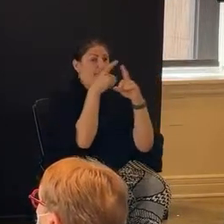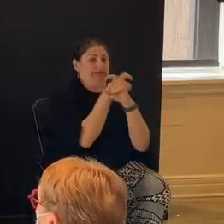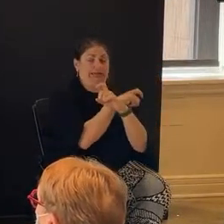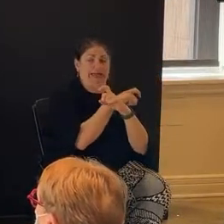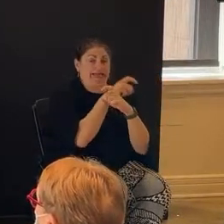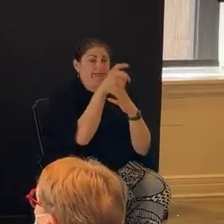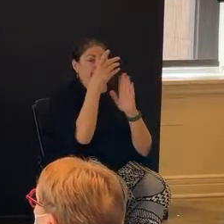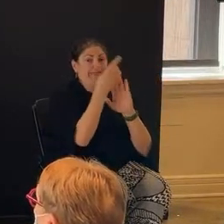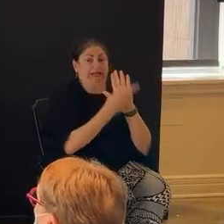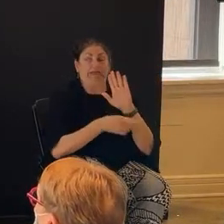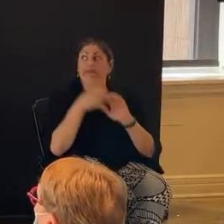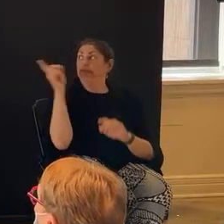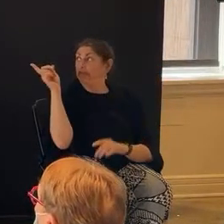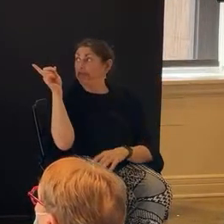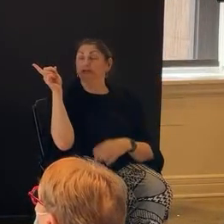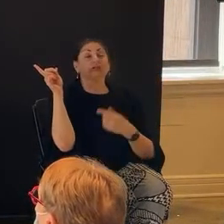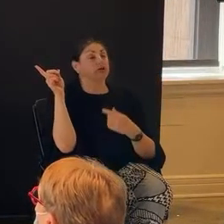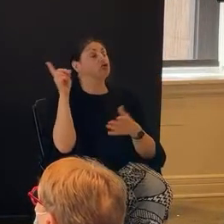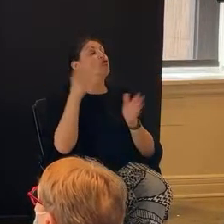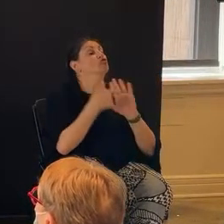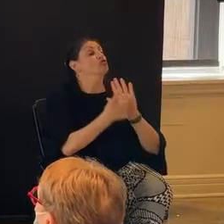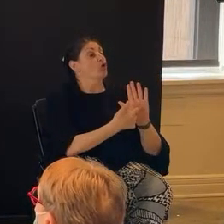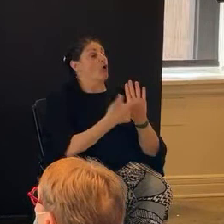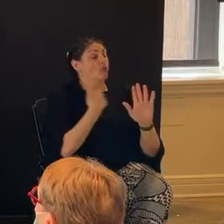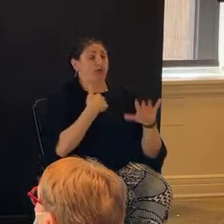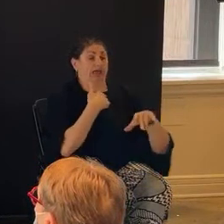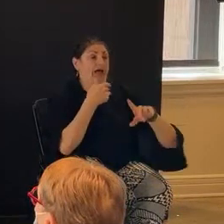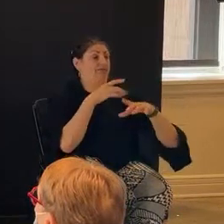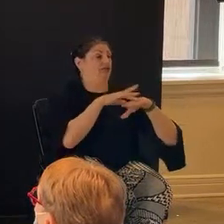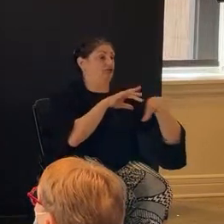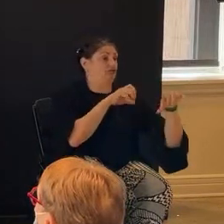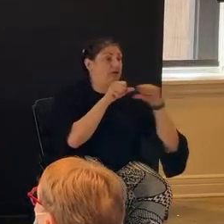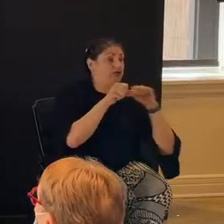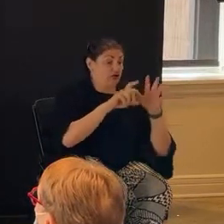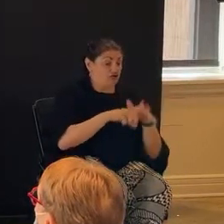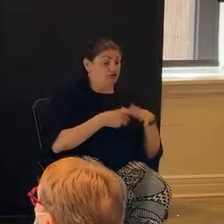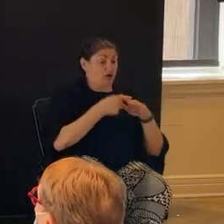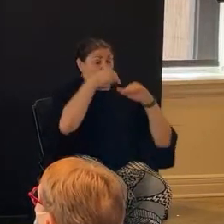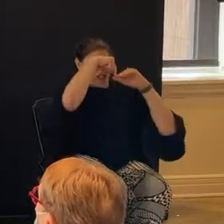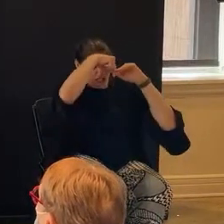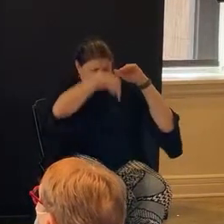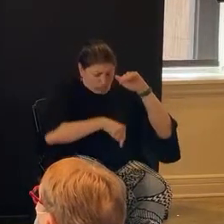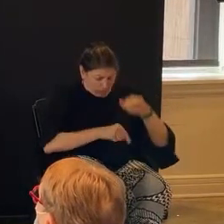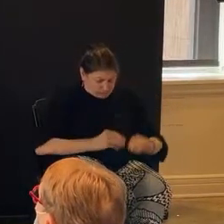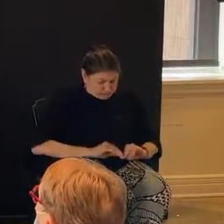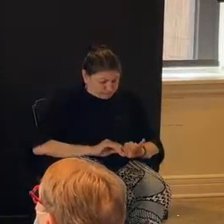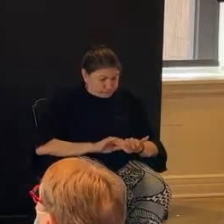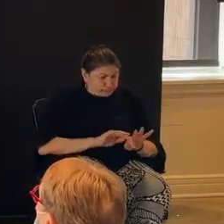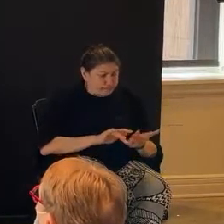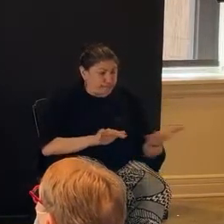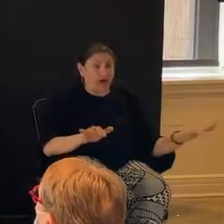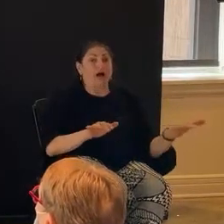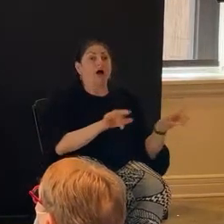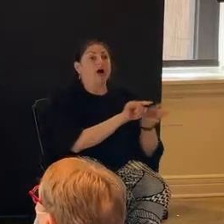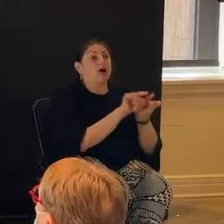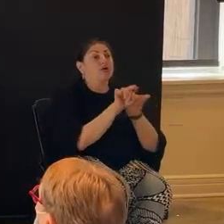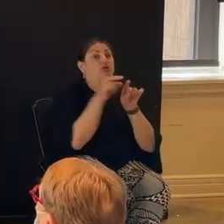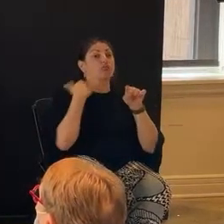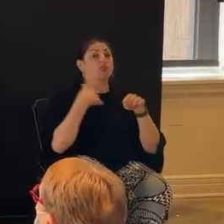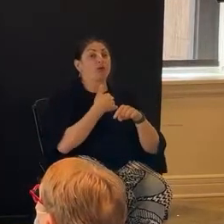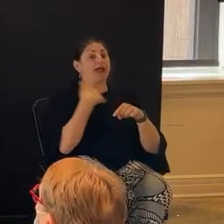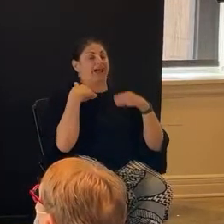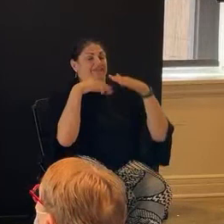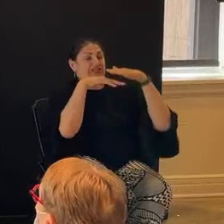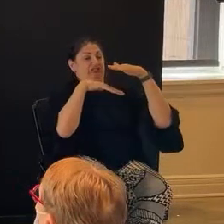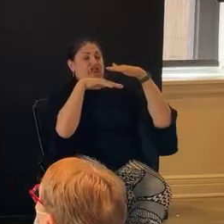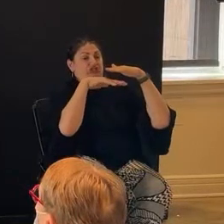that just shows that, you know, we get quakes that originate deep underground, and we have these shallow faults as